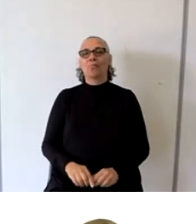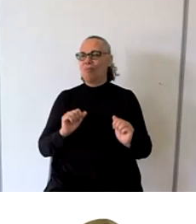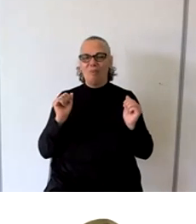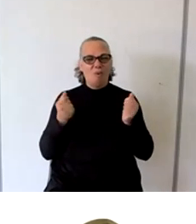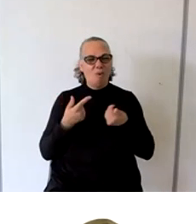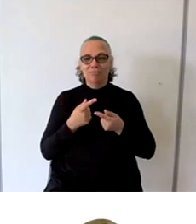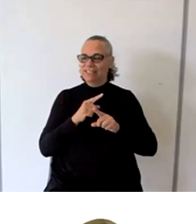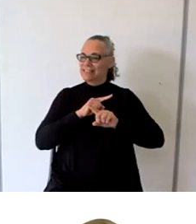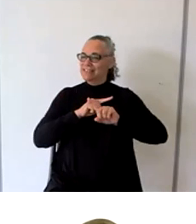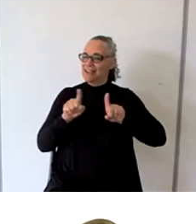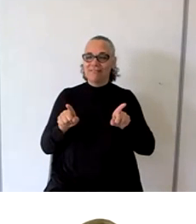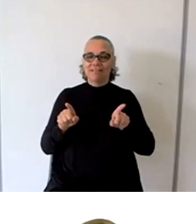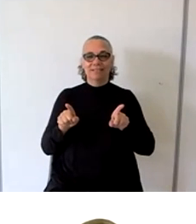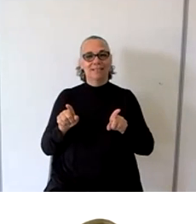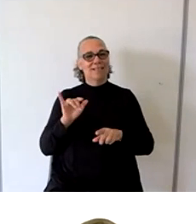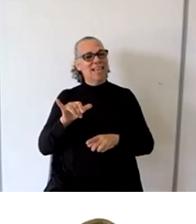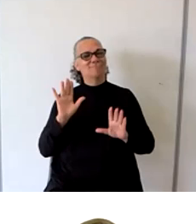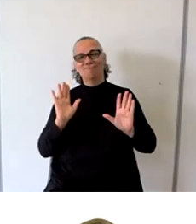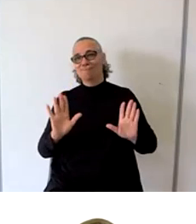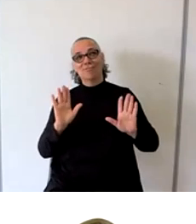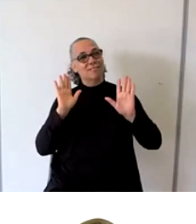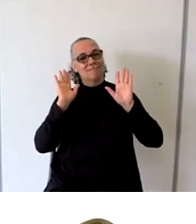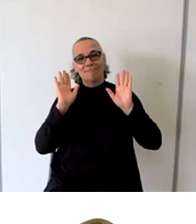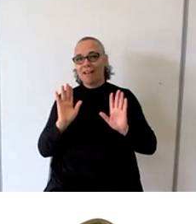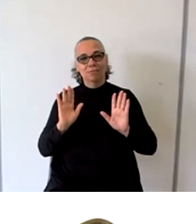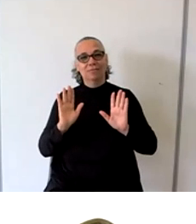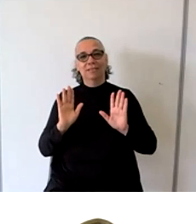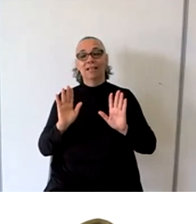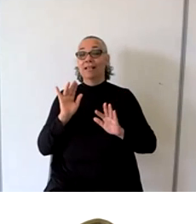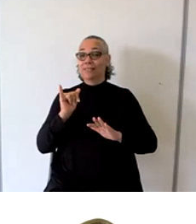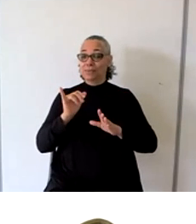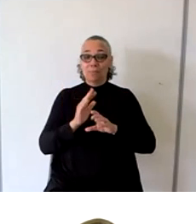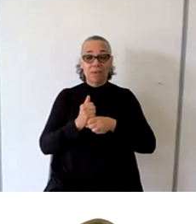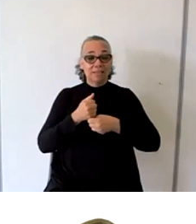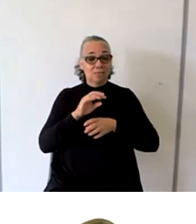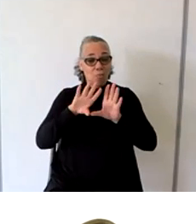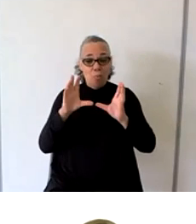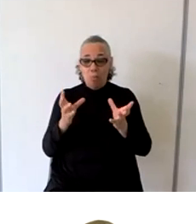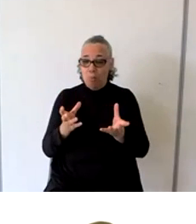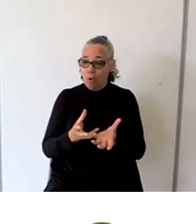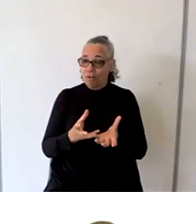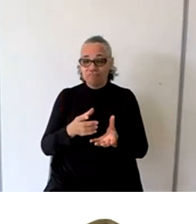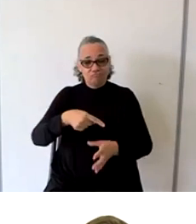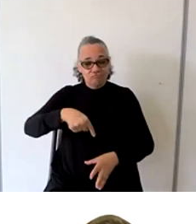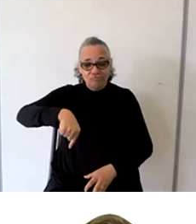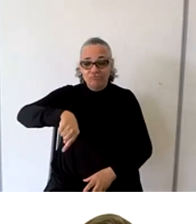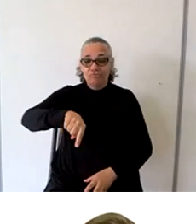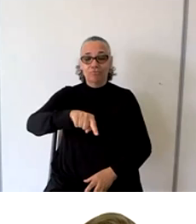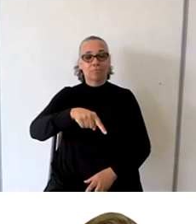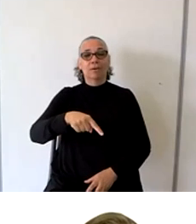that's something that's so incredible. And that's what's going to make the world go around and you